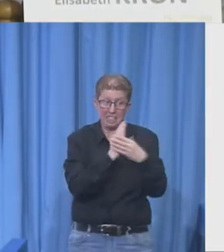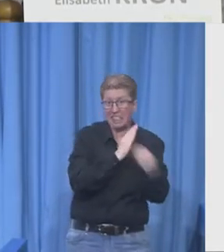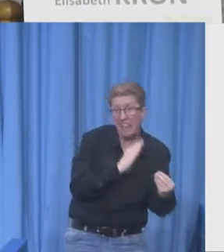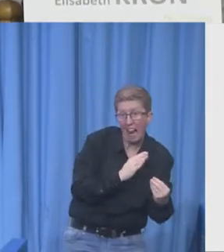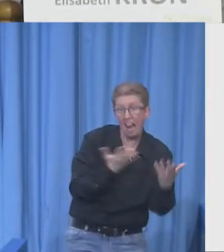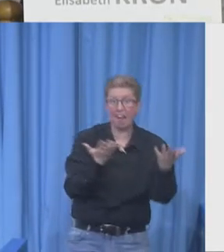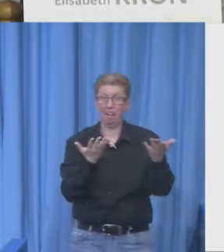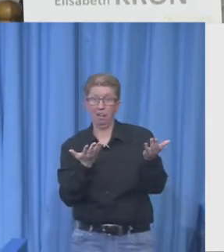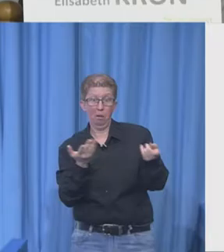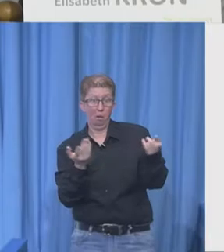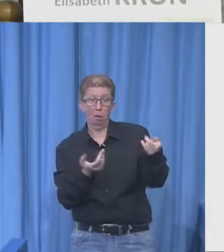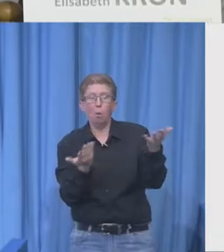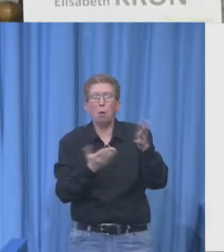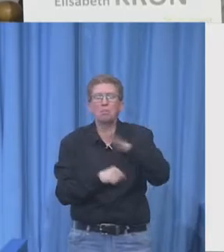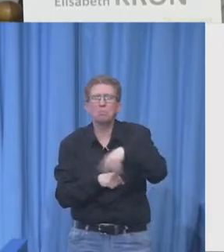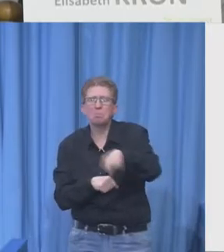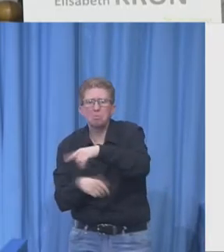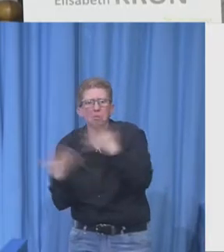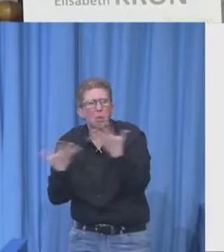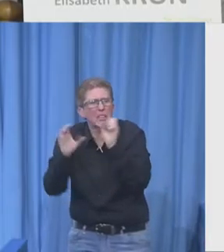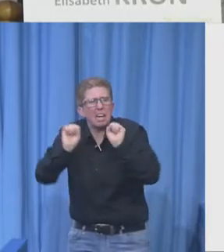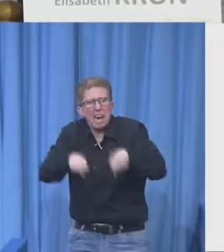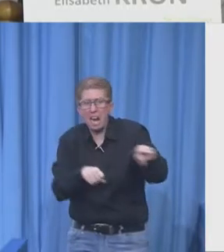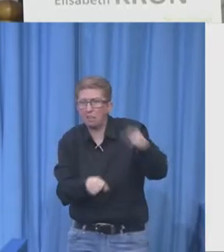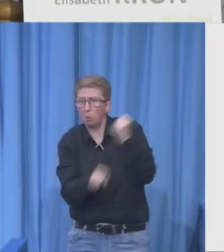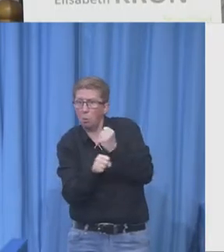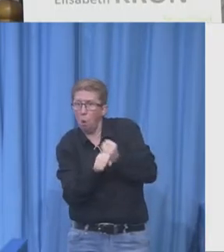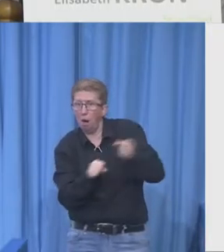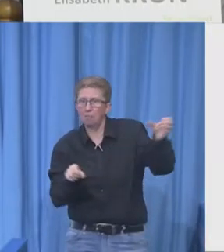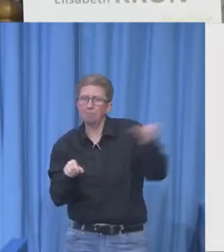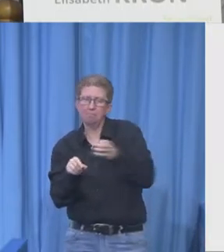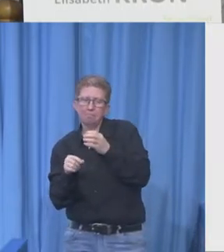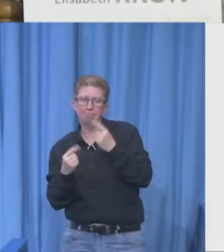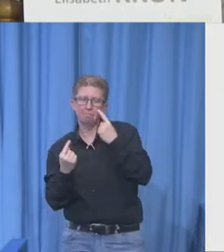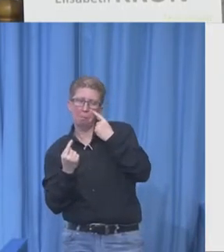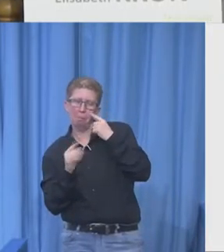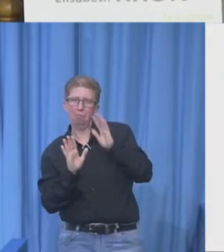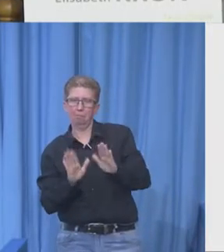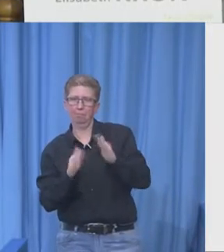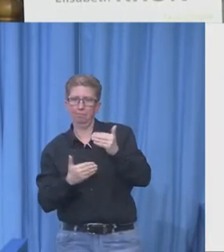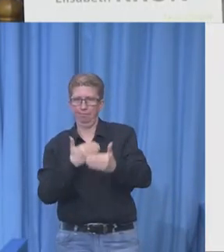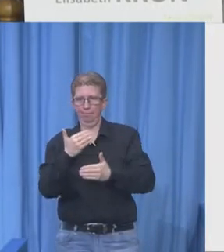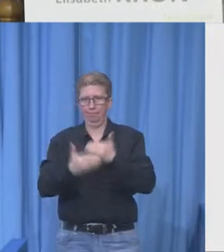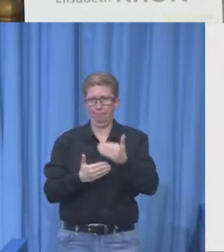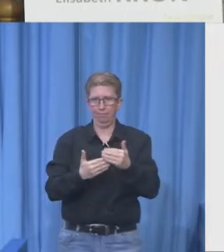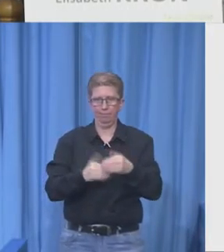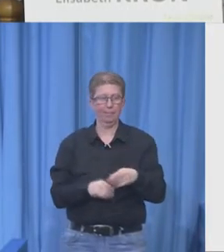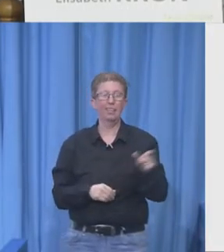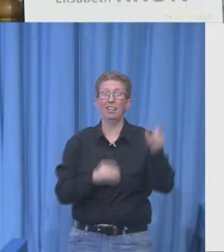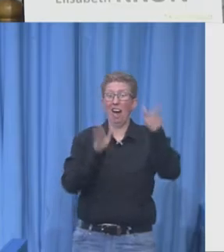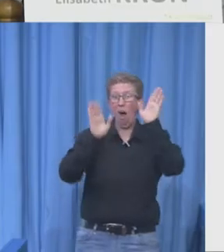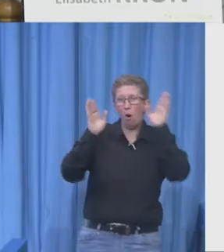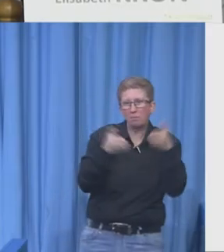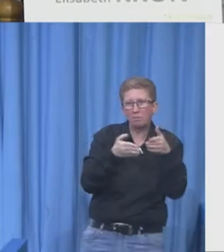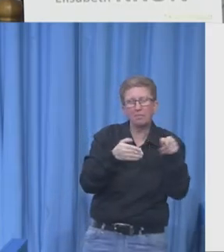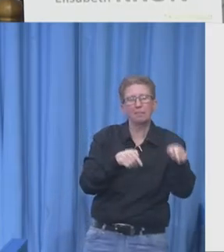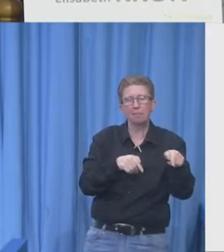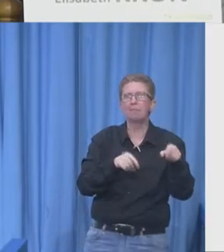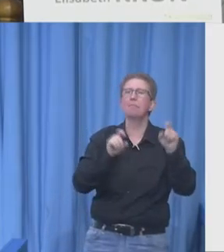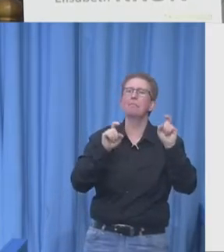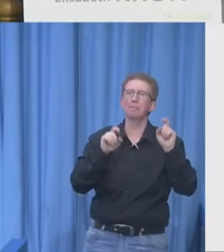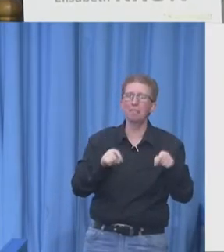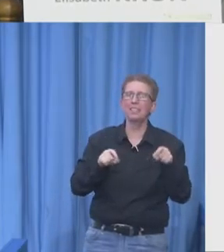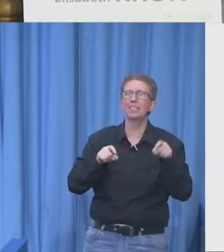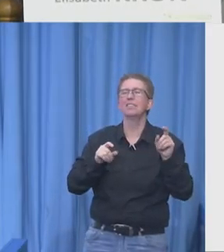unfold their talent in the best way and can shine as a dandelion. So in other countries,